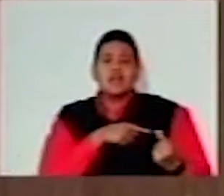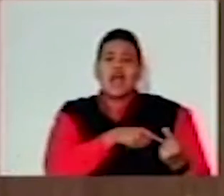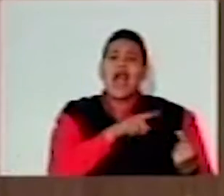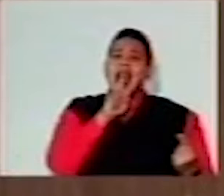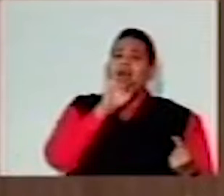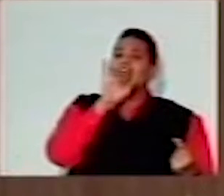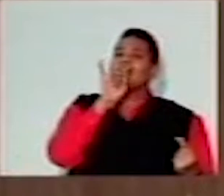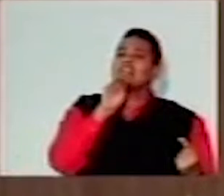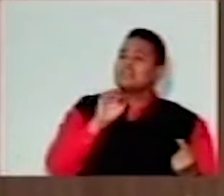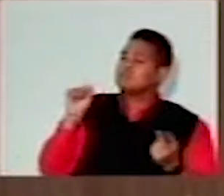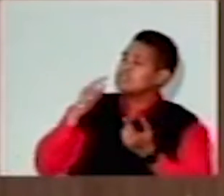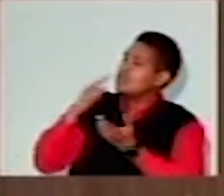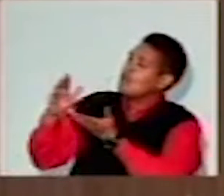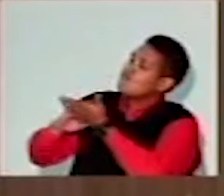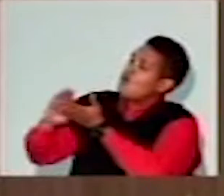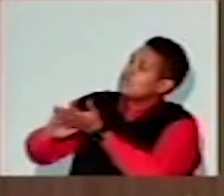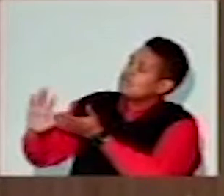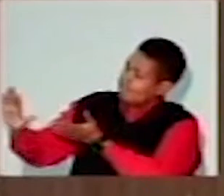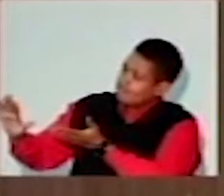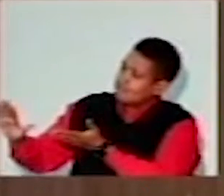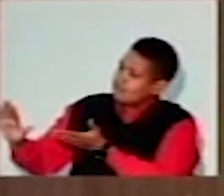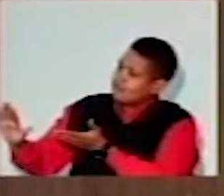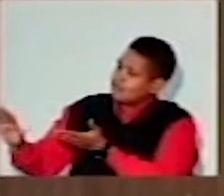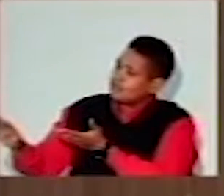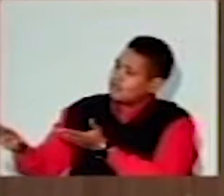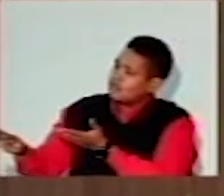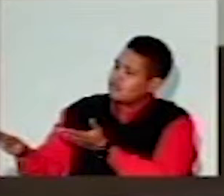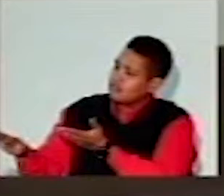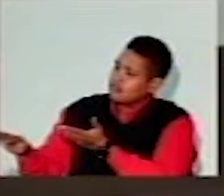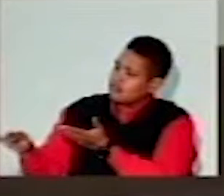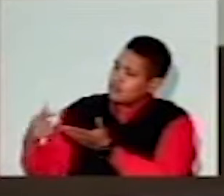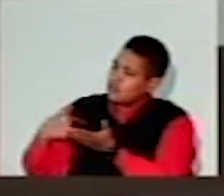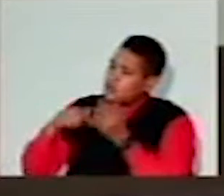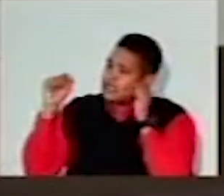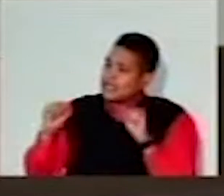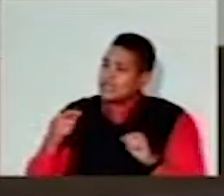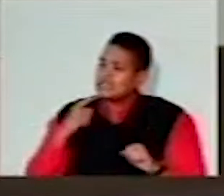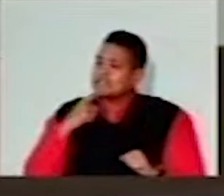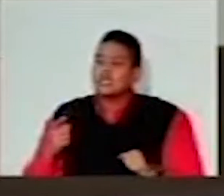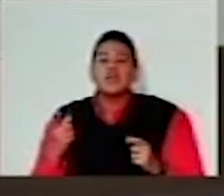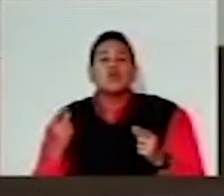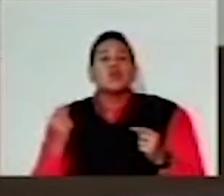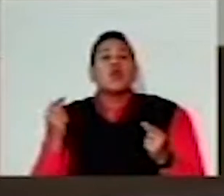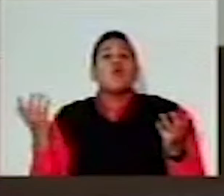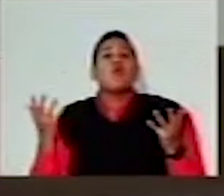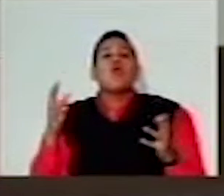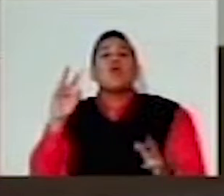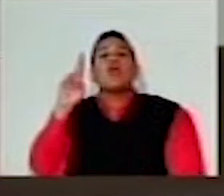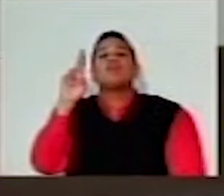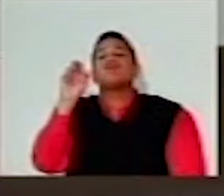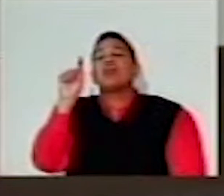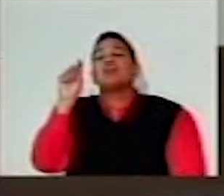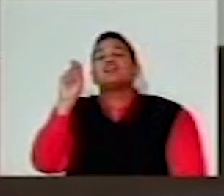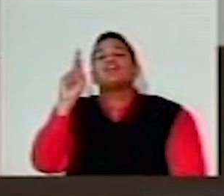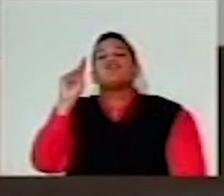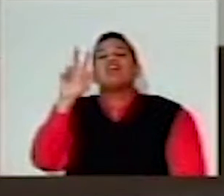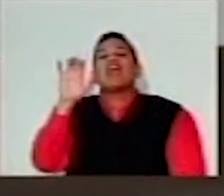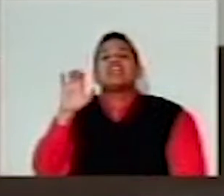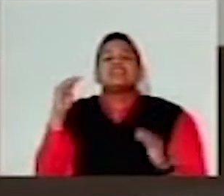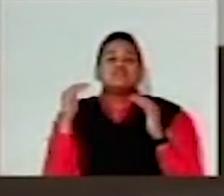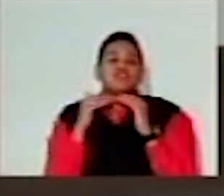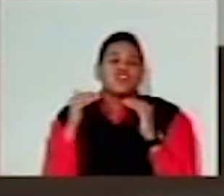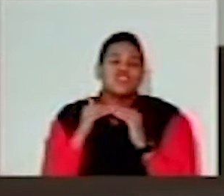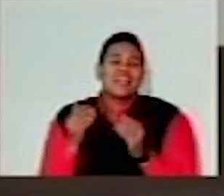forgive, then we can say, use restorative justice and to exercise mercy in